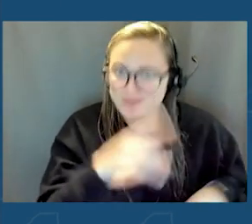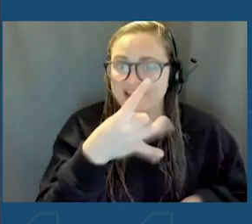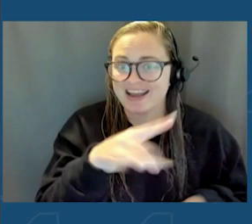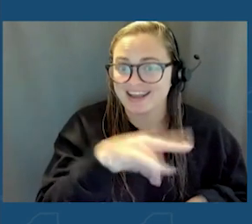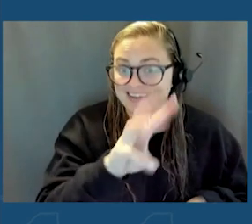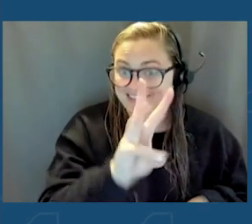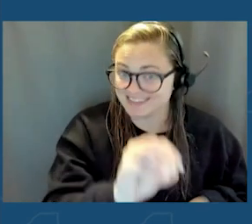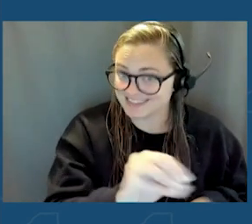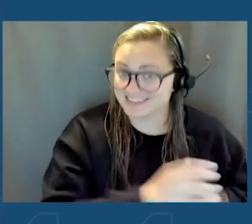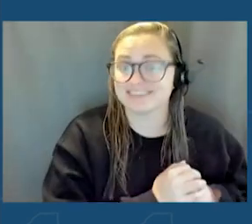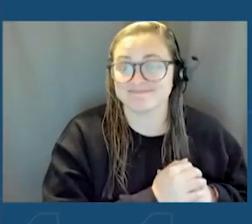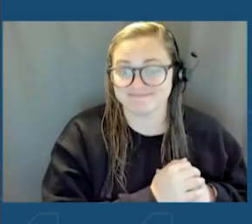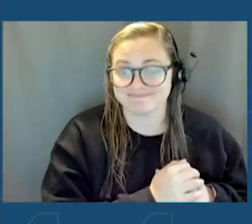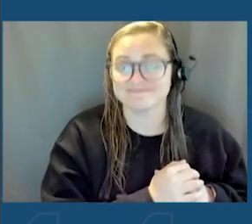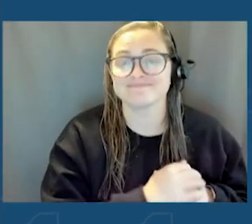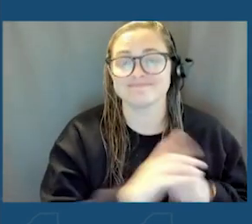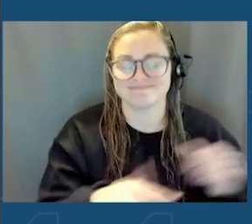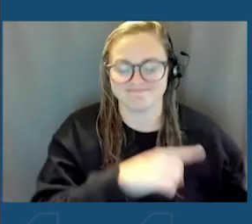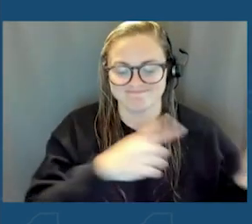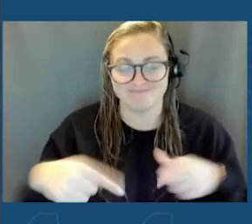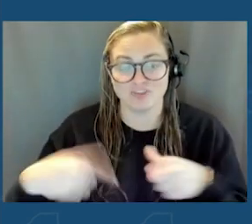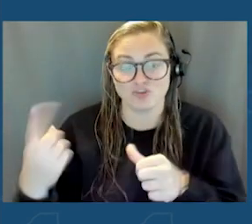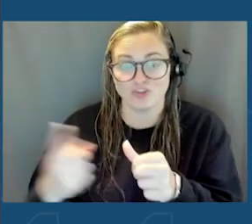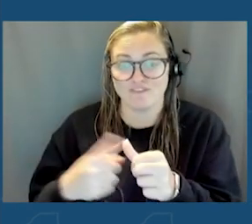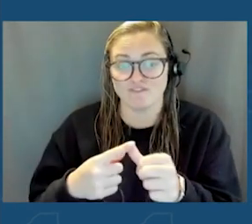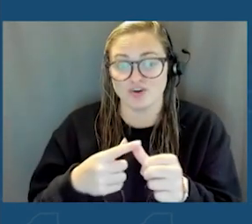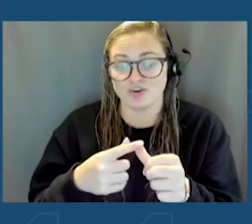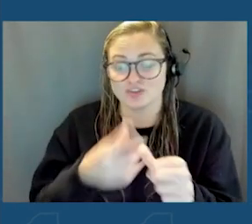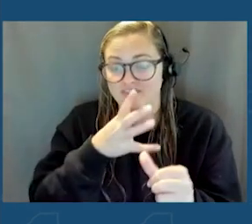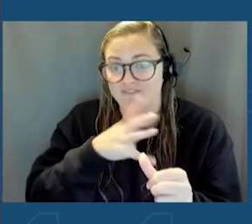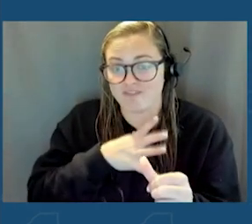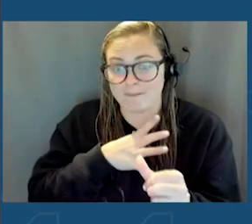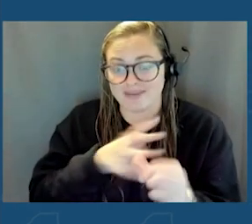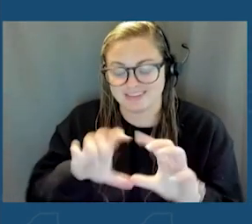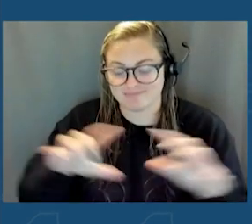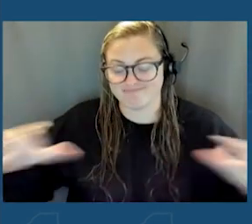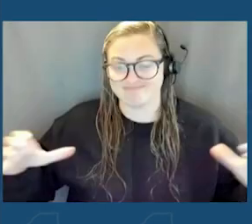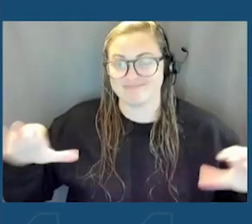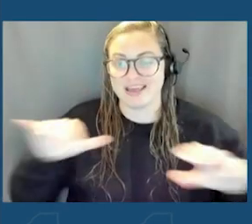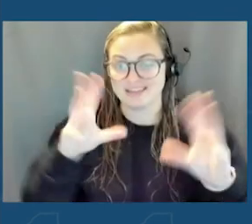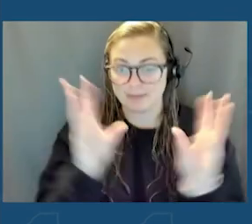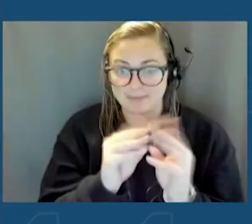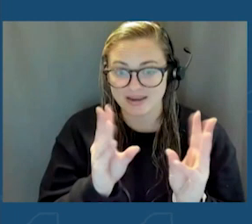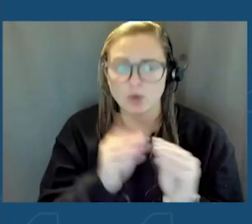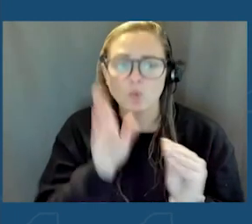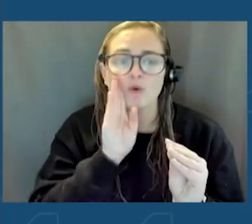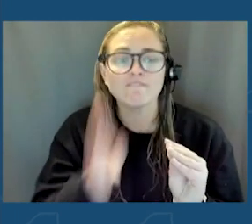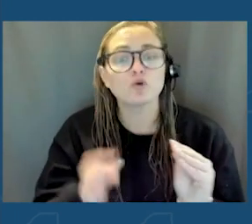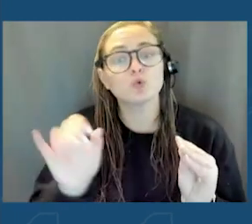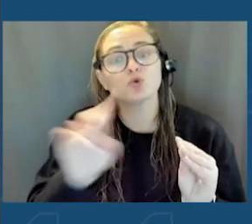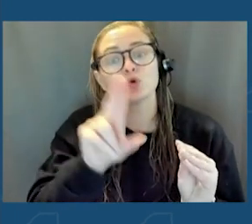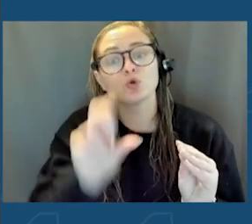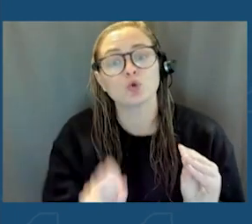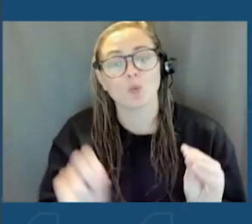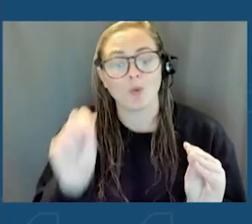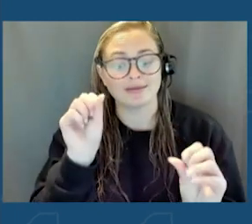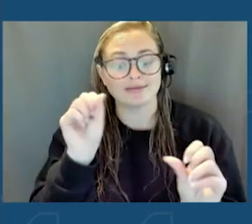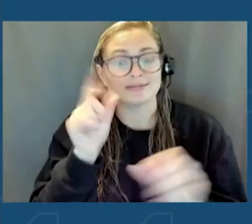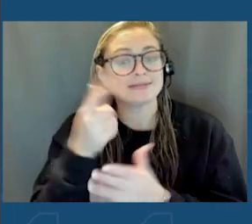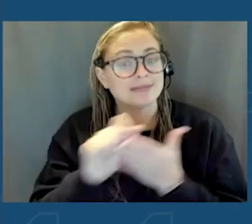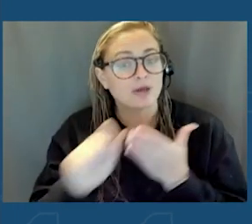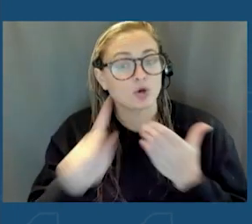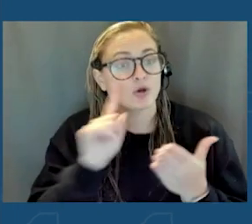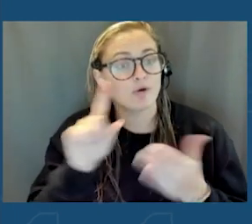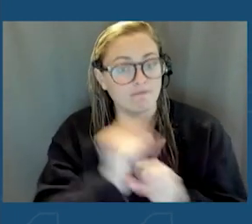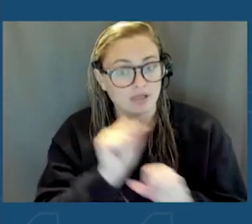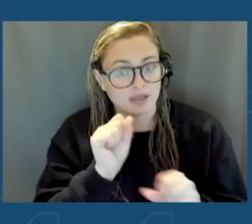1860, to the first feminist mass meeting in 1914, where future U.S. Secretary of Labor Frances Perkins